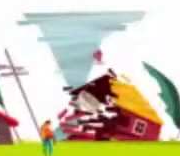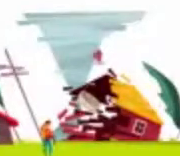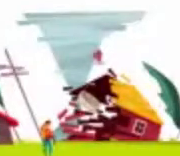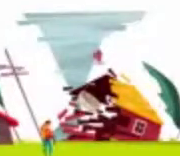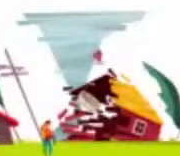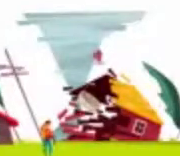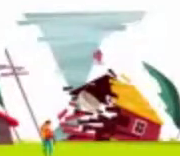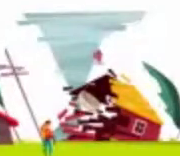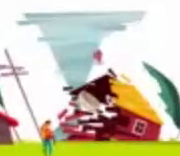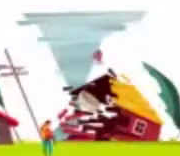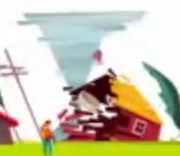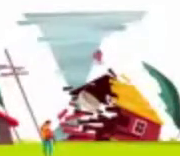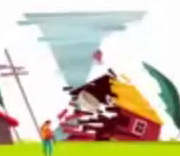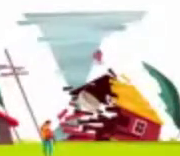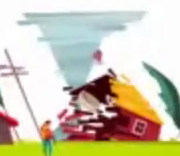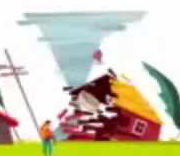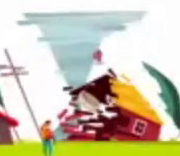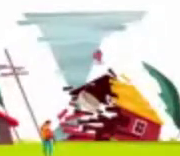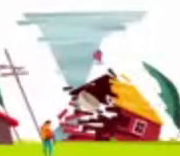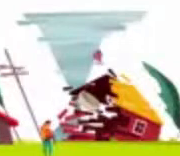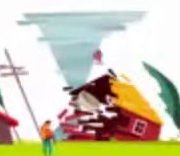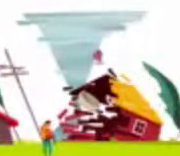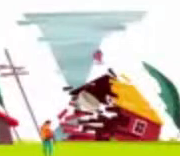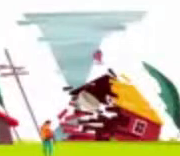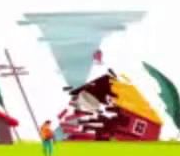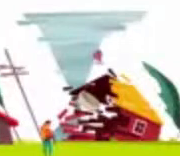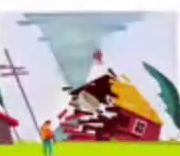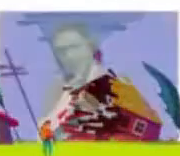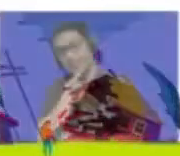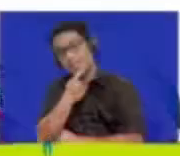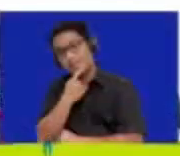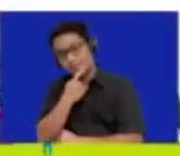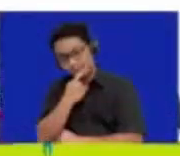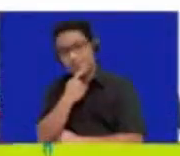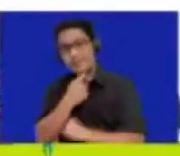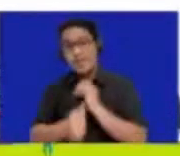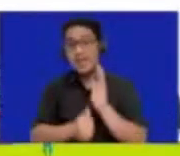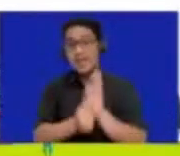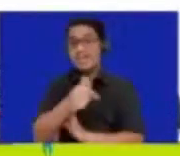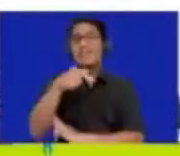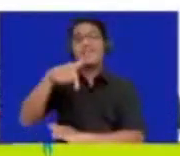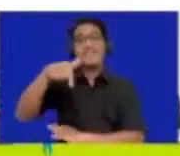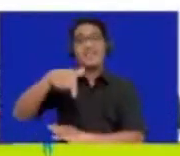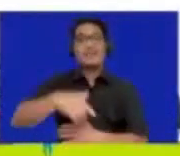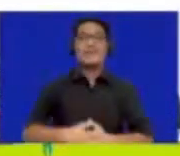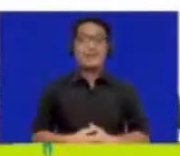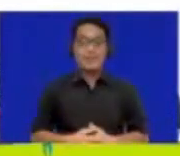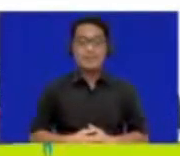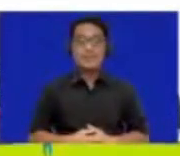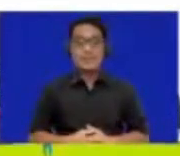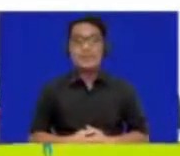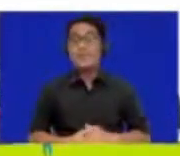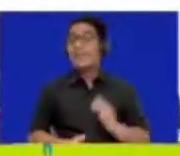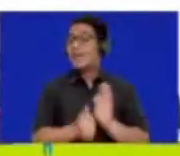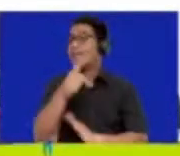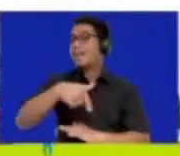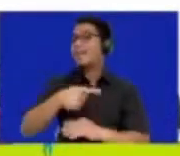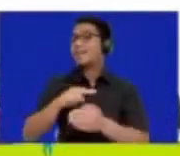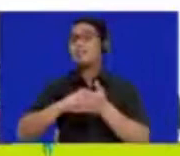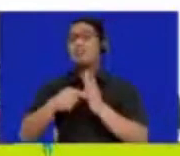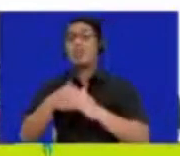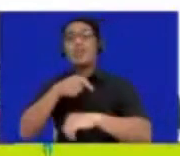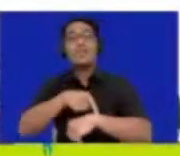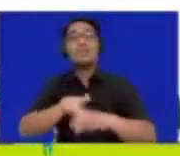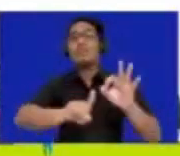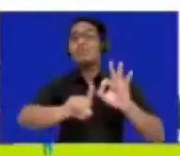information regarding today's virtual discussion session. The event will start at 10 a.m. Jakarta time. And this event